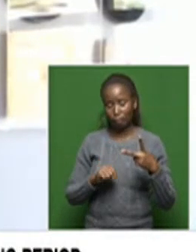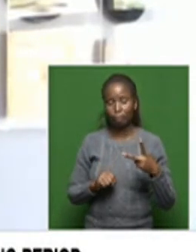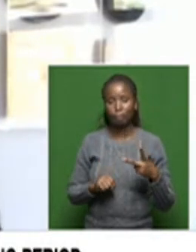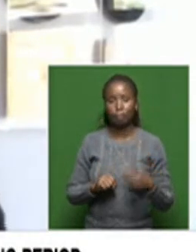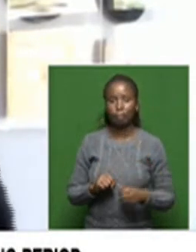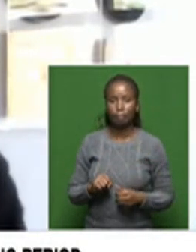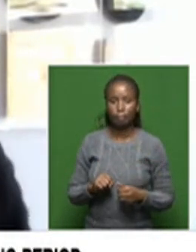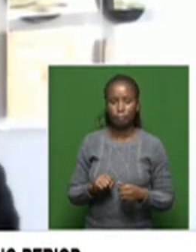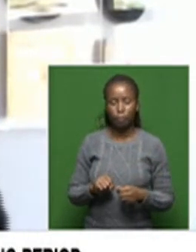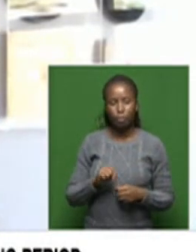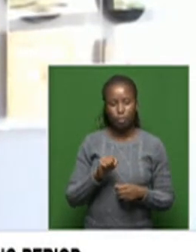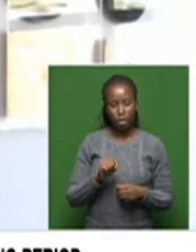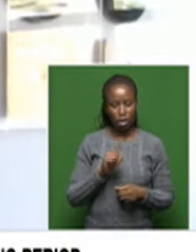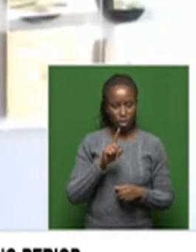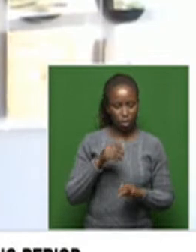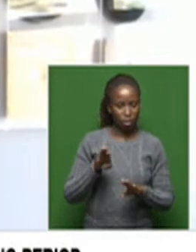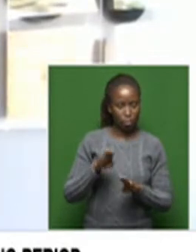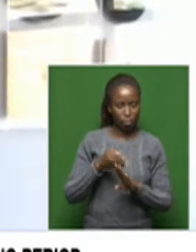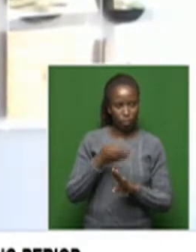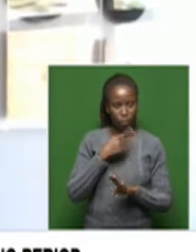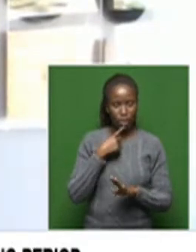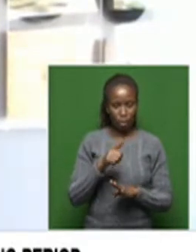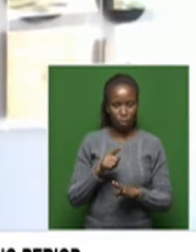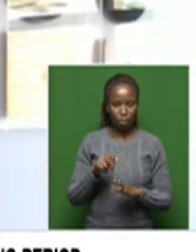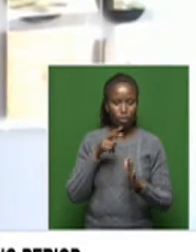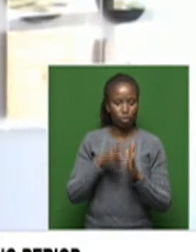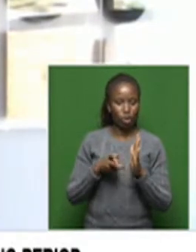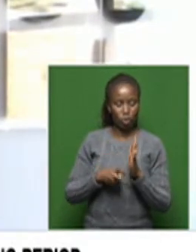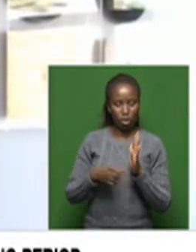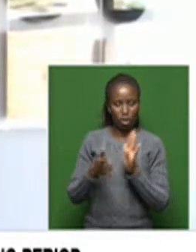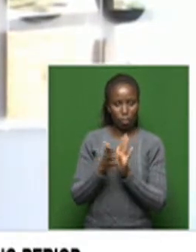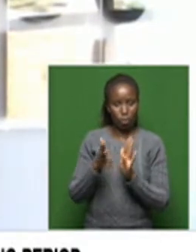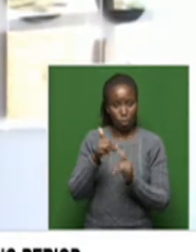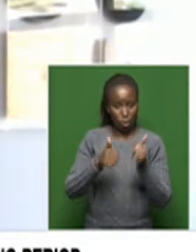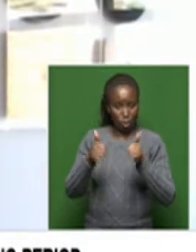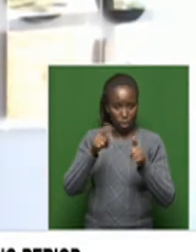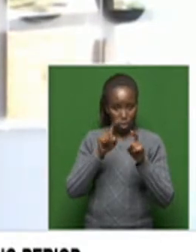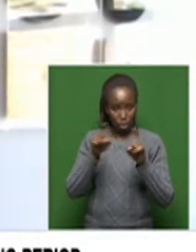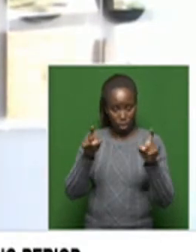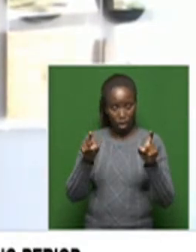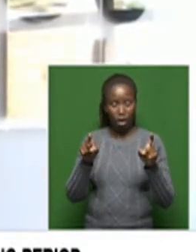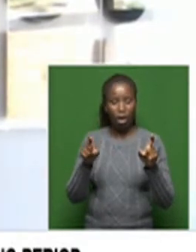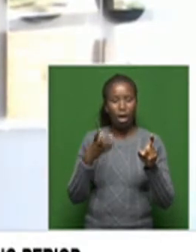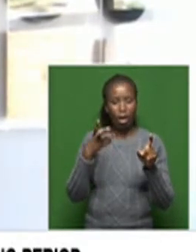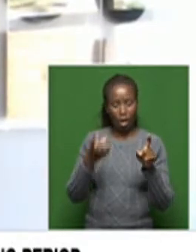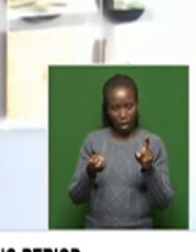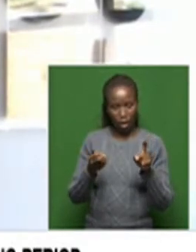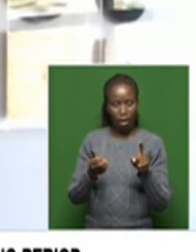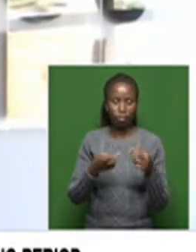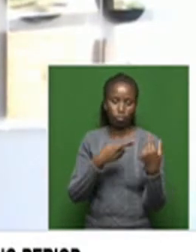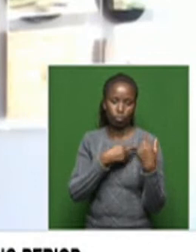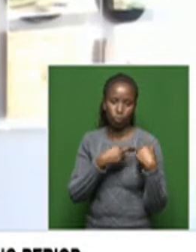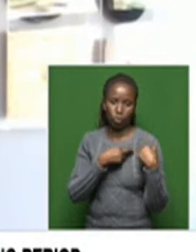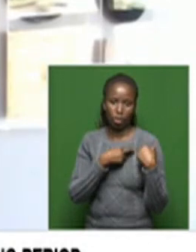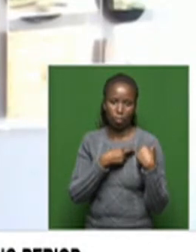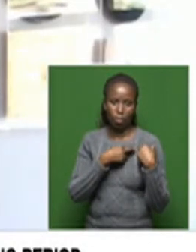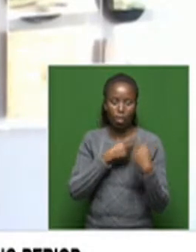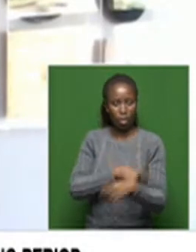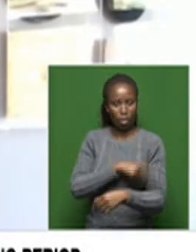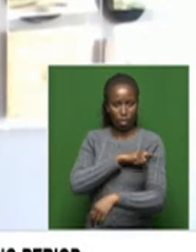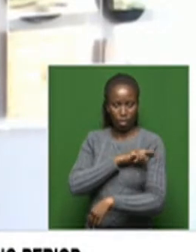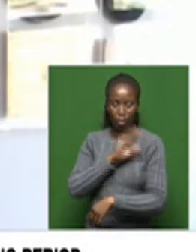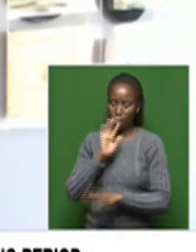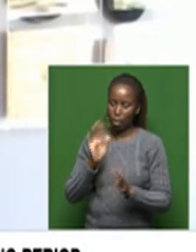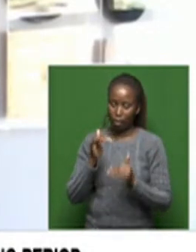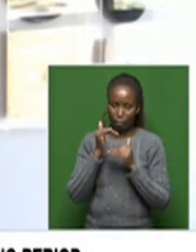Lawazi, as you said, regulatory authorities have a very particular mandate, and it's often behind the scenes. And